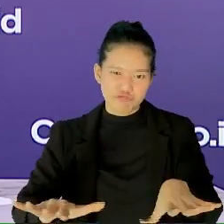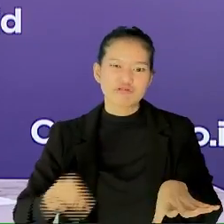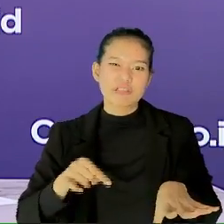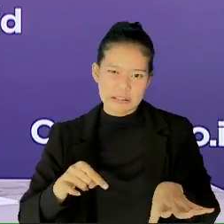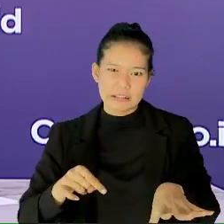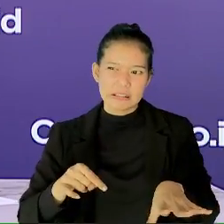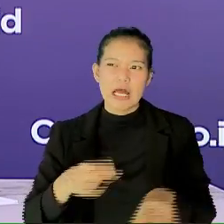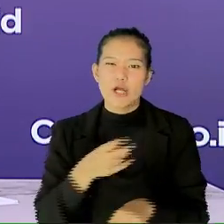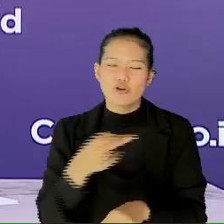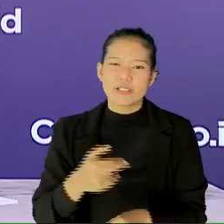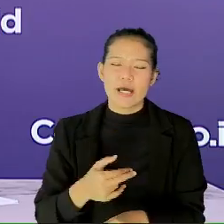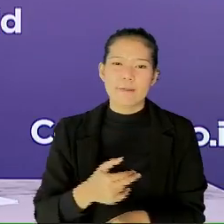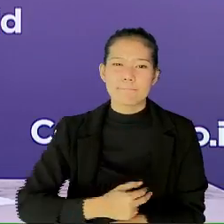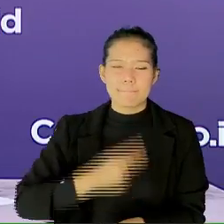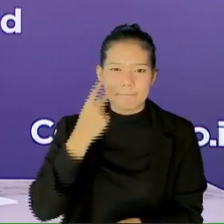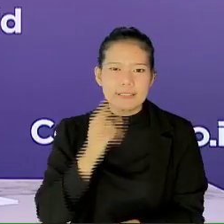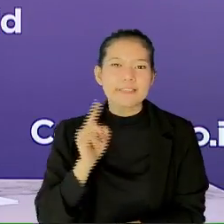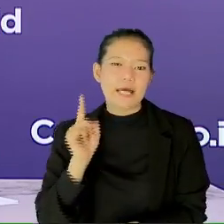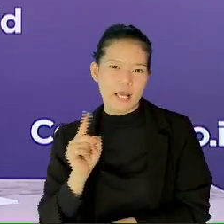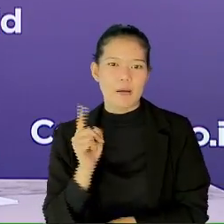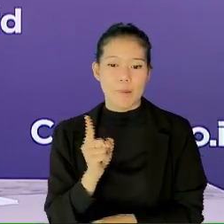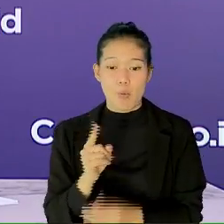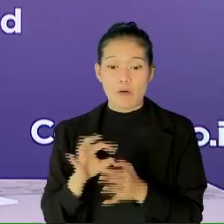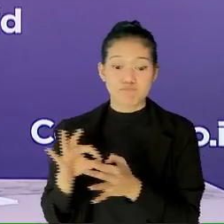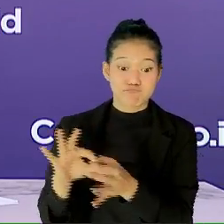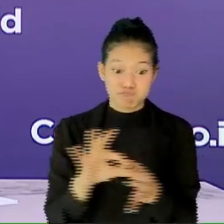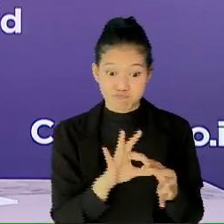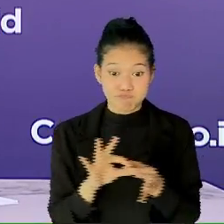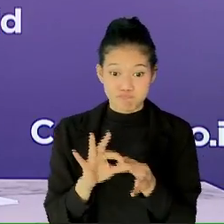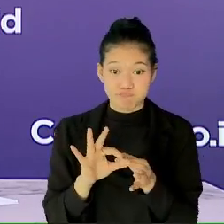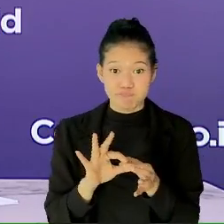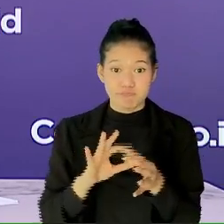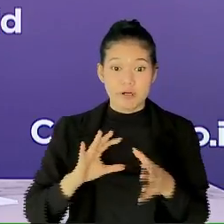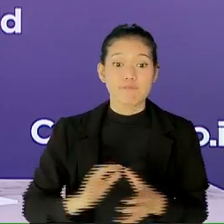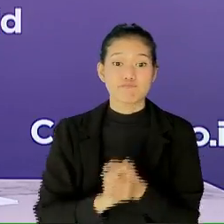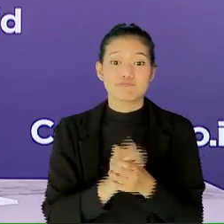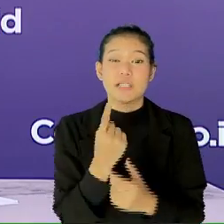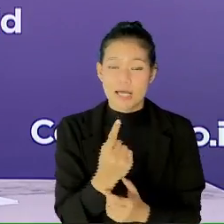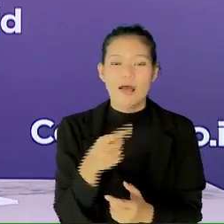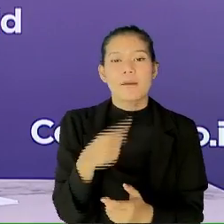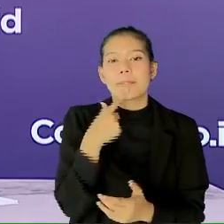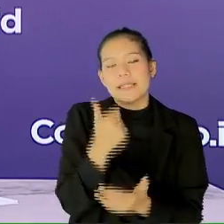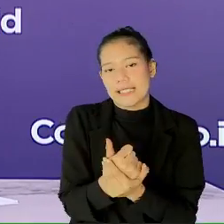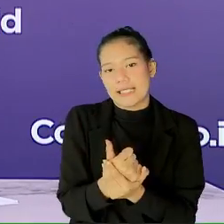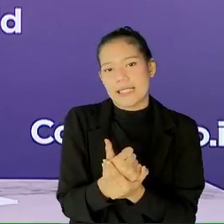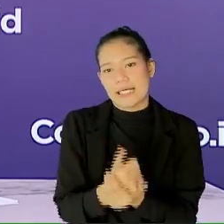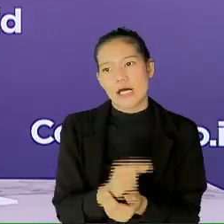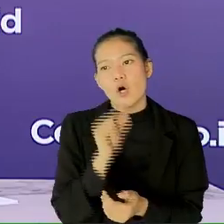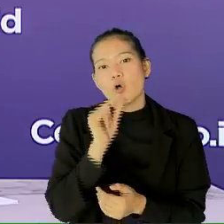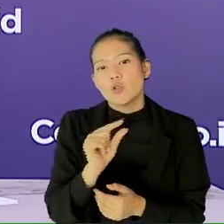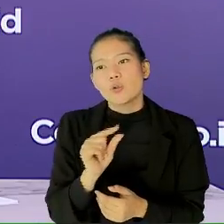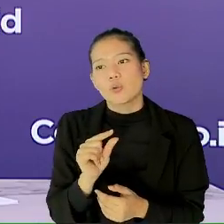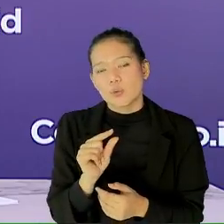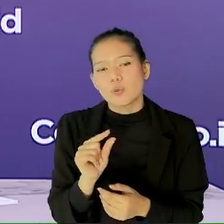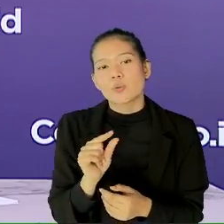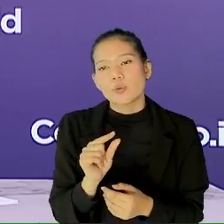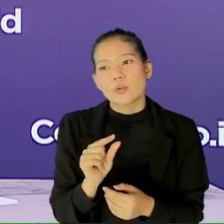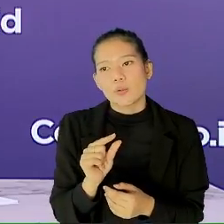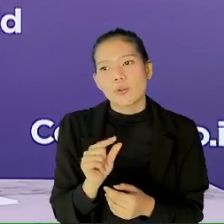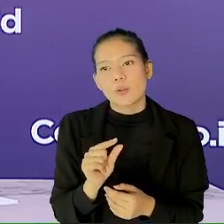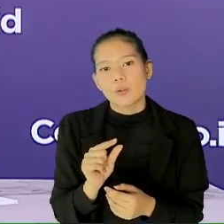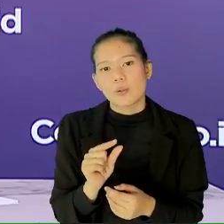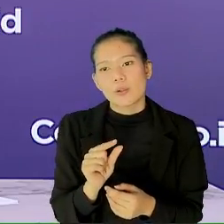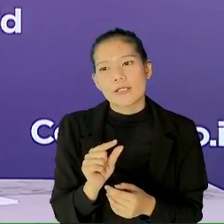Indonesia strongly believes that solidarity between countries is an important tool that must be utilized